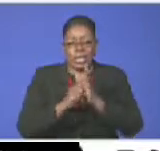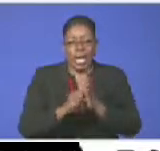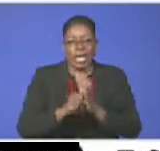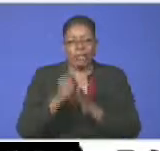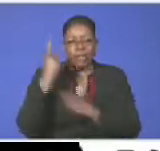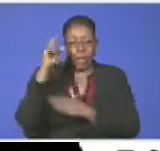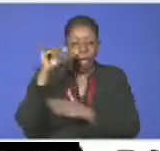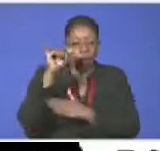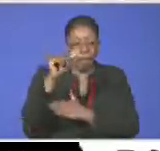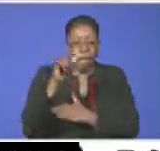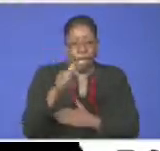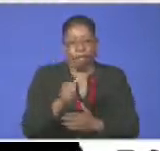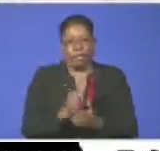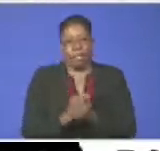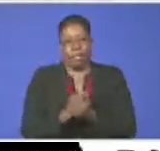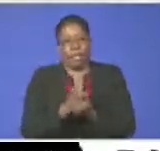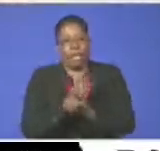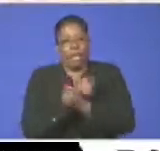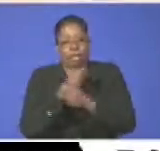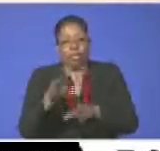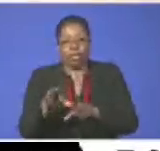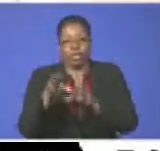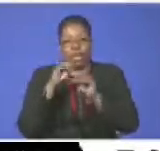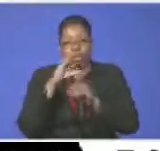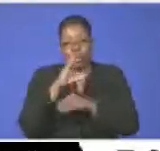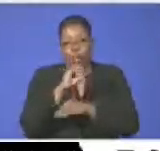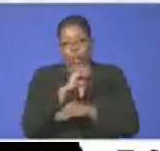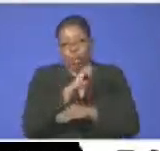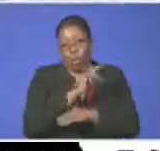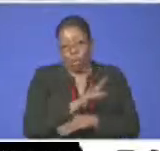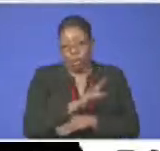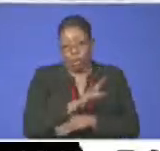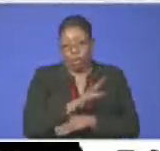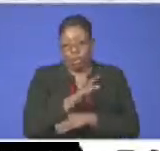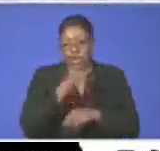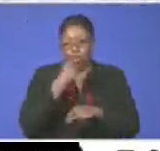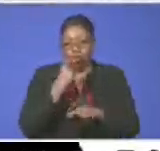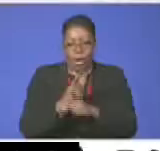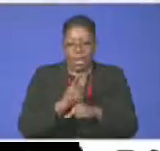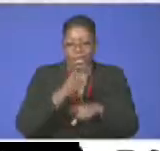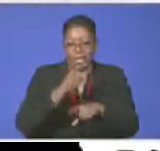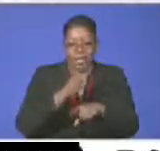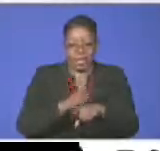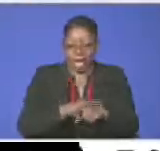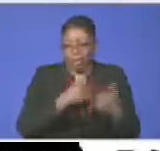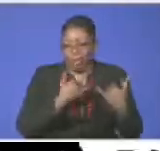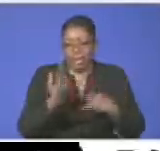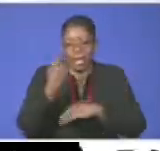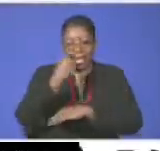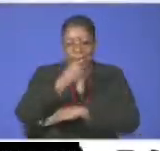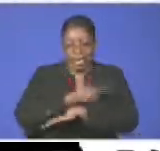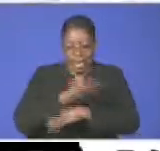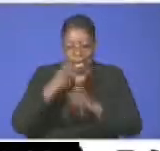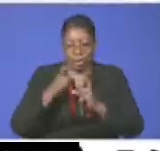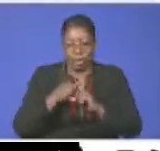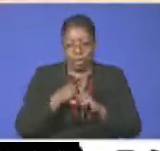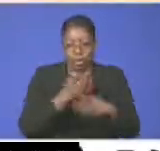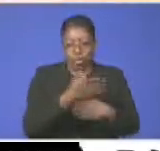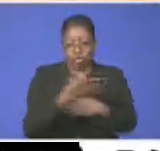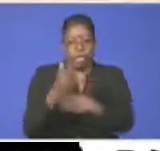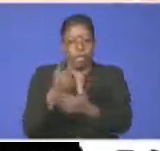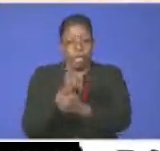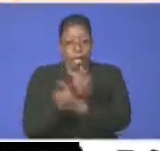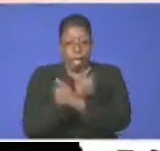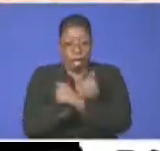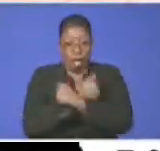to adopt a coral. Just right in time for Valentine's Day. It's all a part of Brief's effort to spread the love